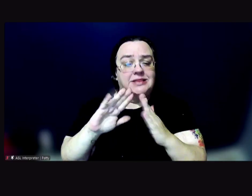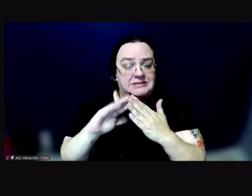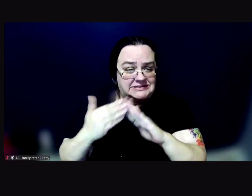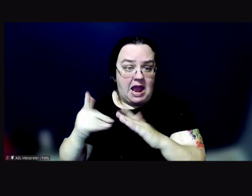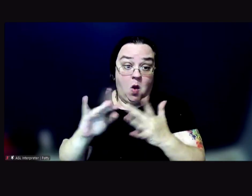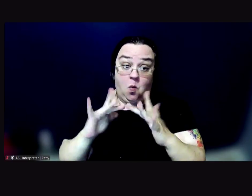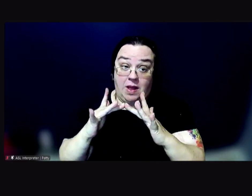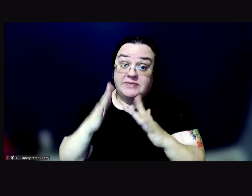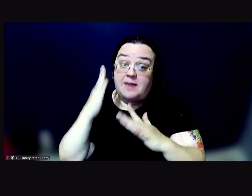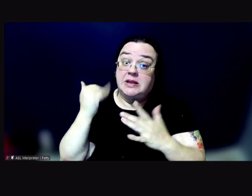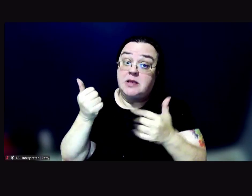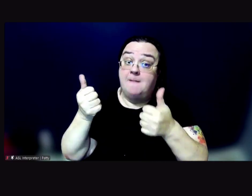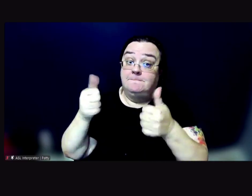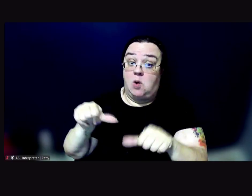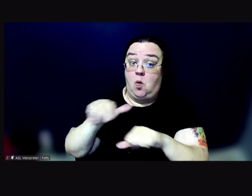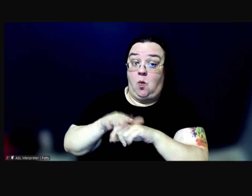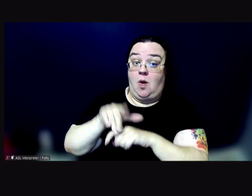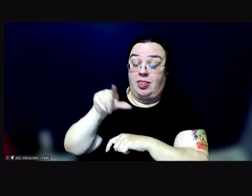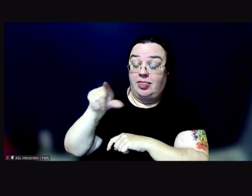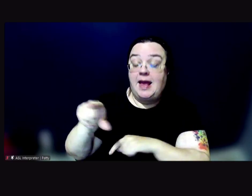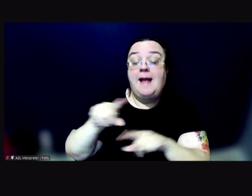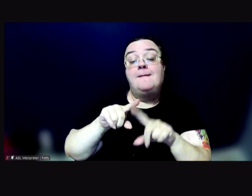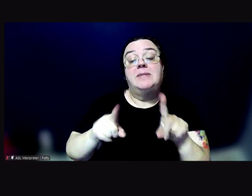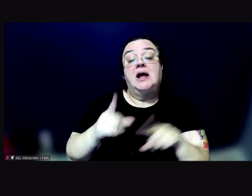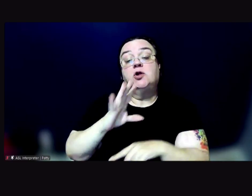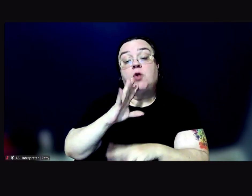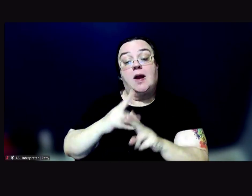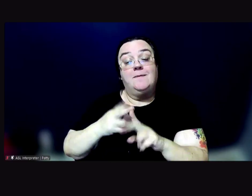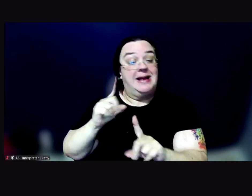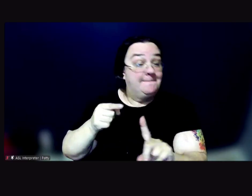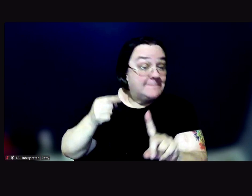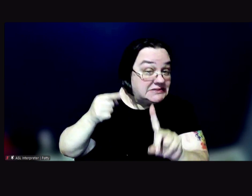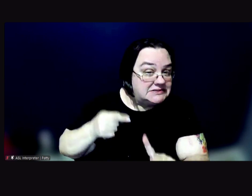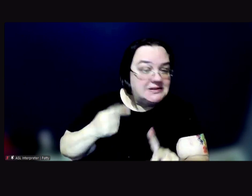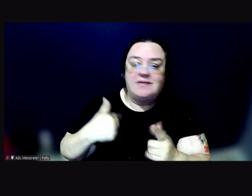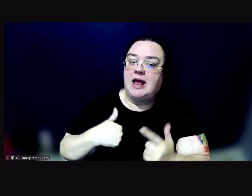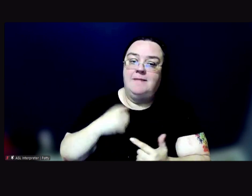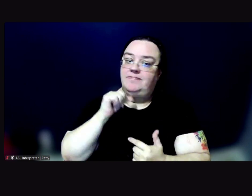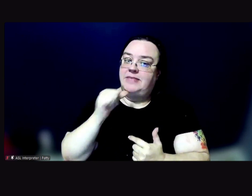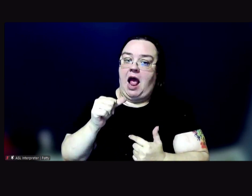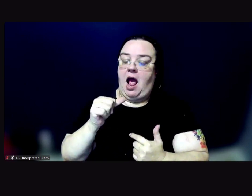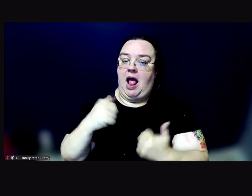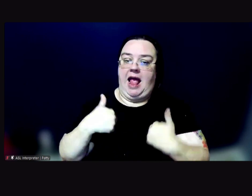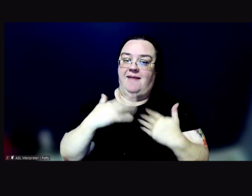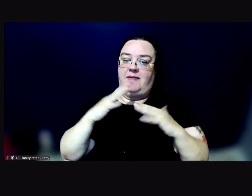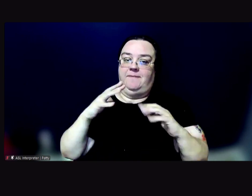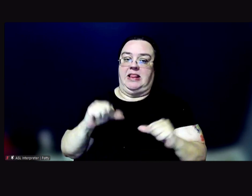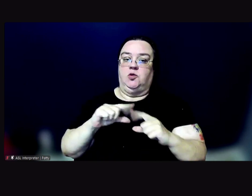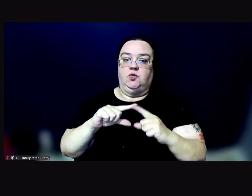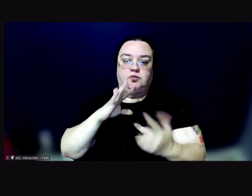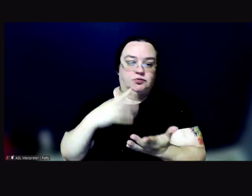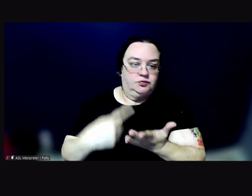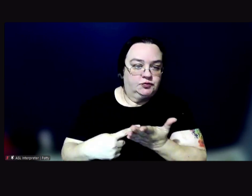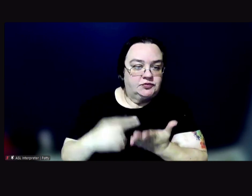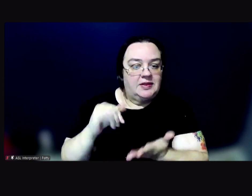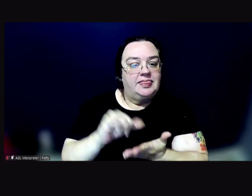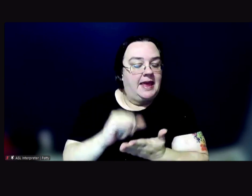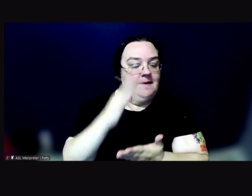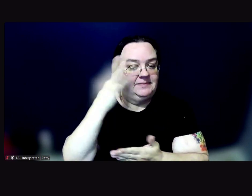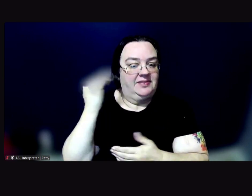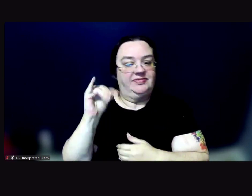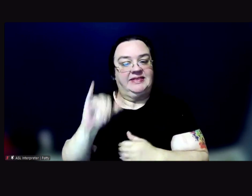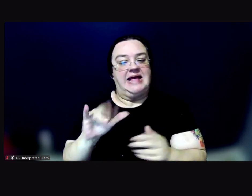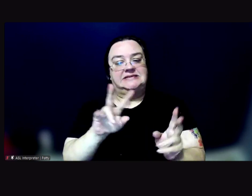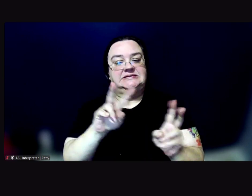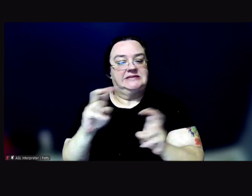posted there. Okay. But as far as speaking about specifics, I'm not at liberty to talk about that because that's a matter that has to